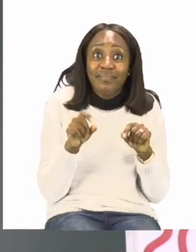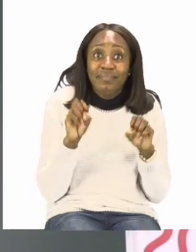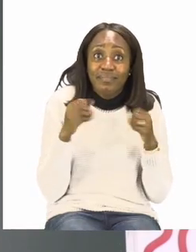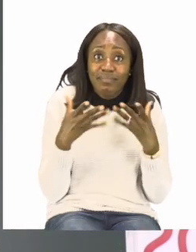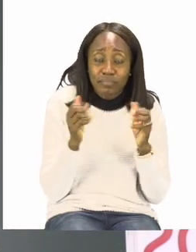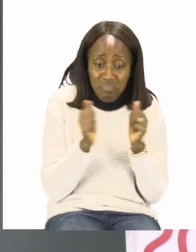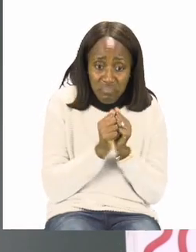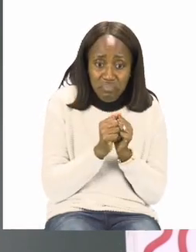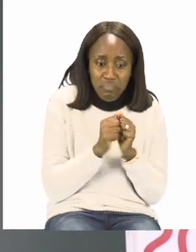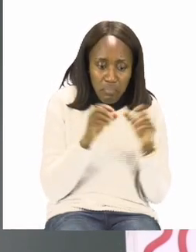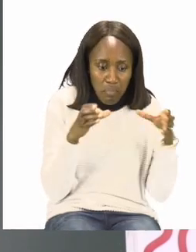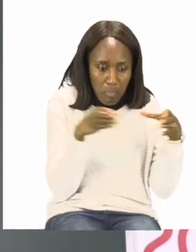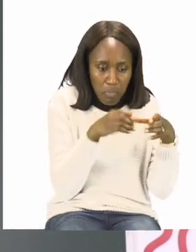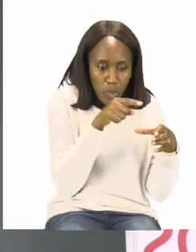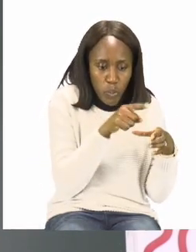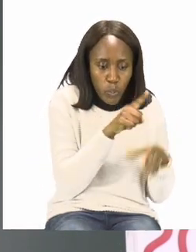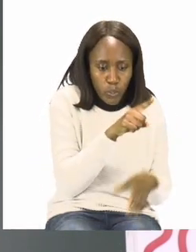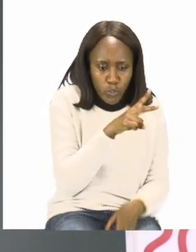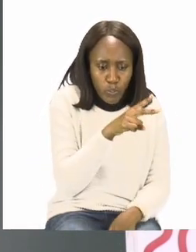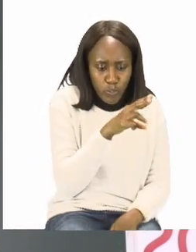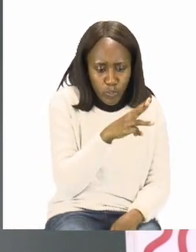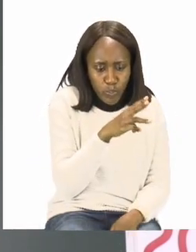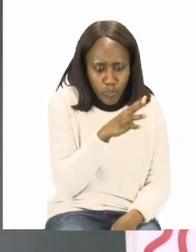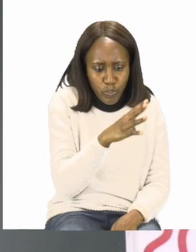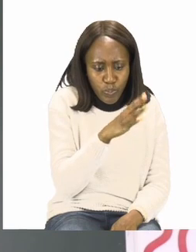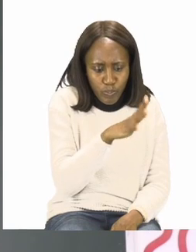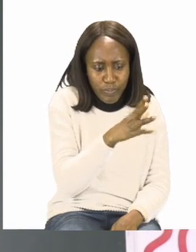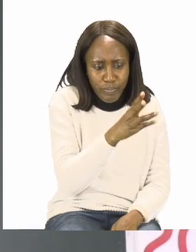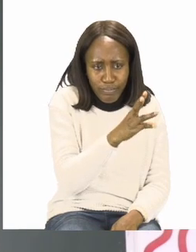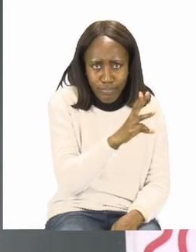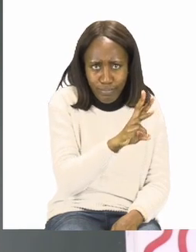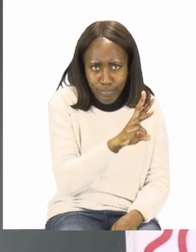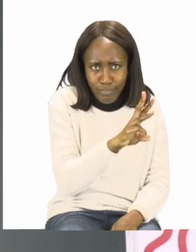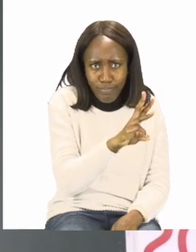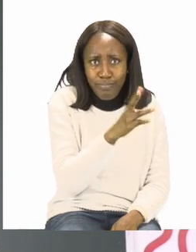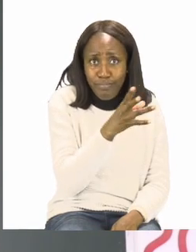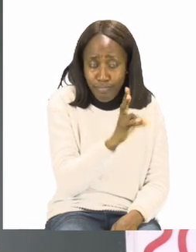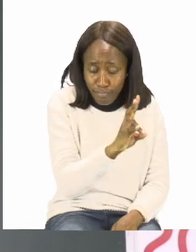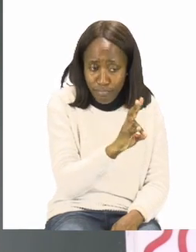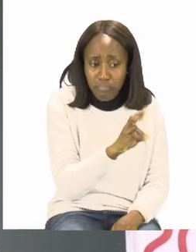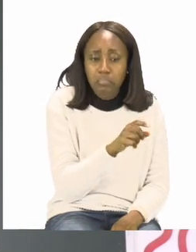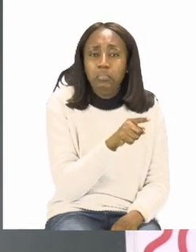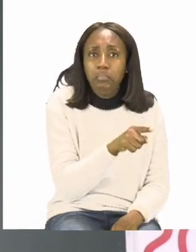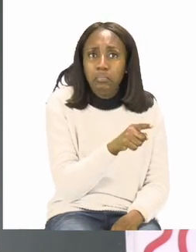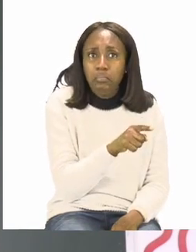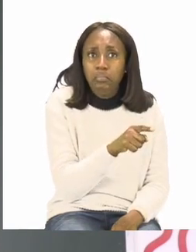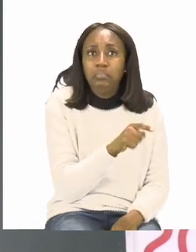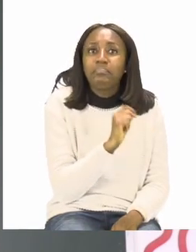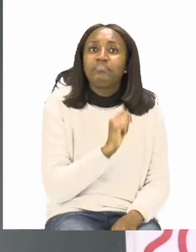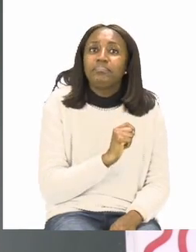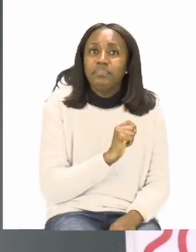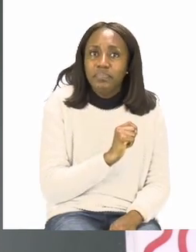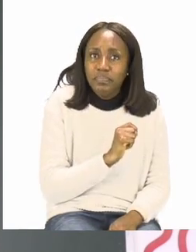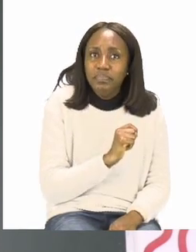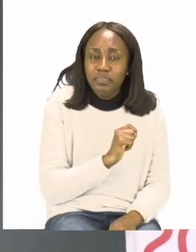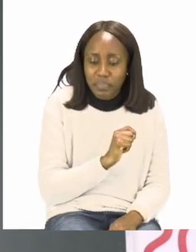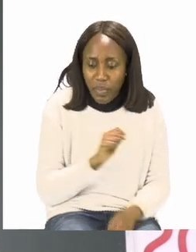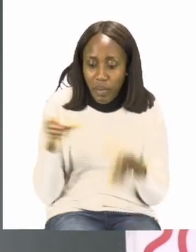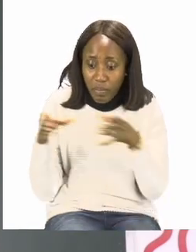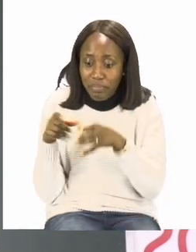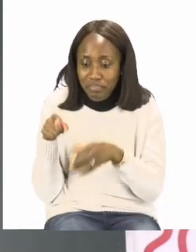are in each. 1, 2, 3, 4, 5, 6, 7. This one has